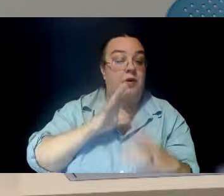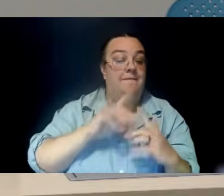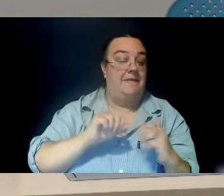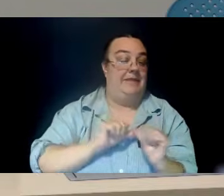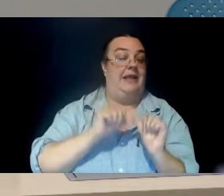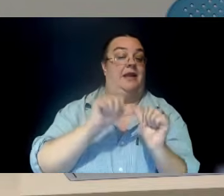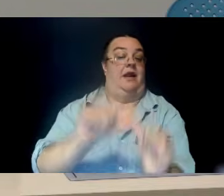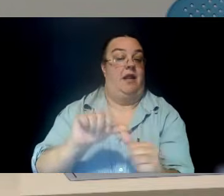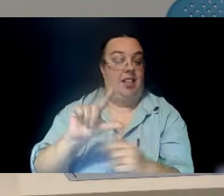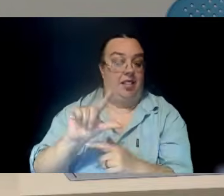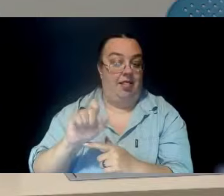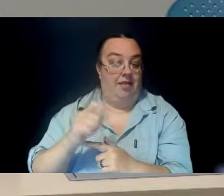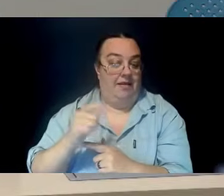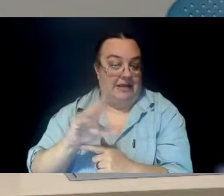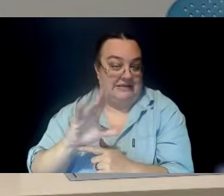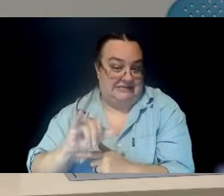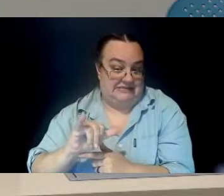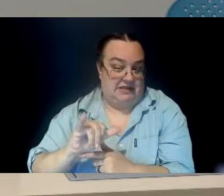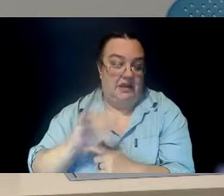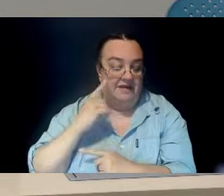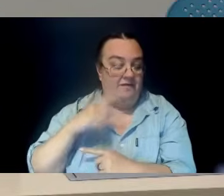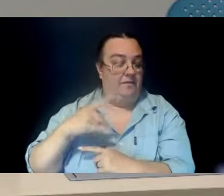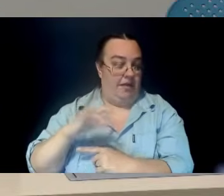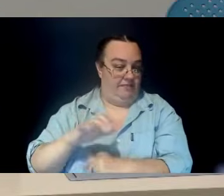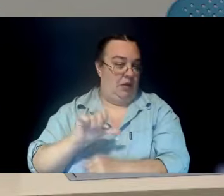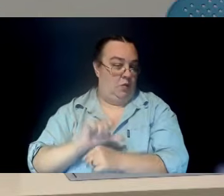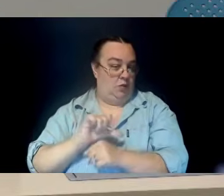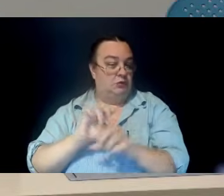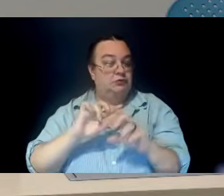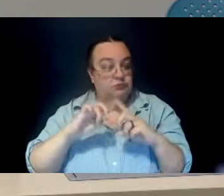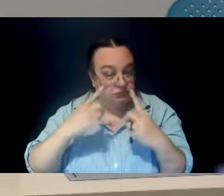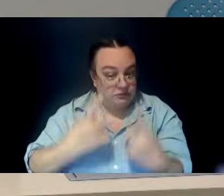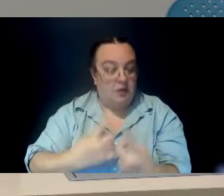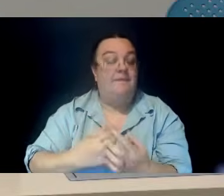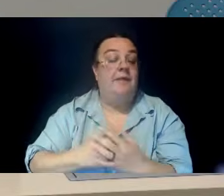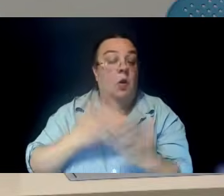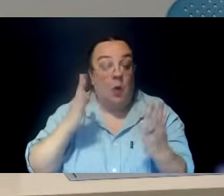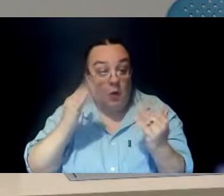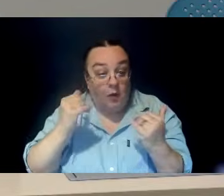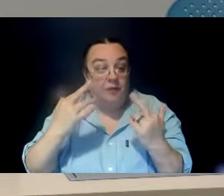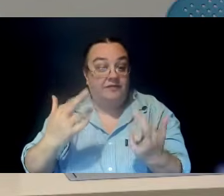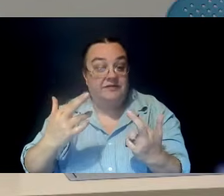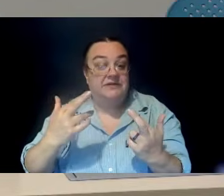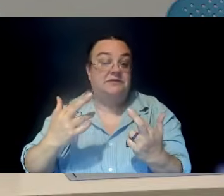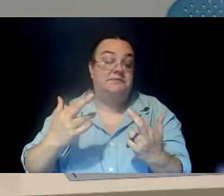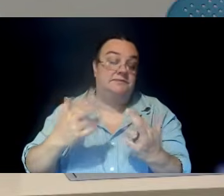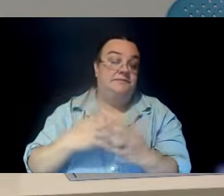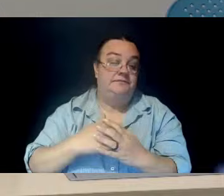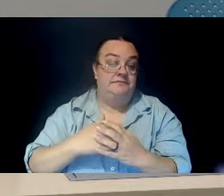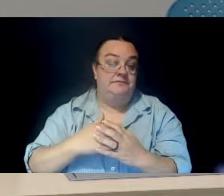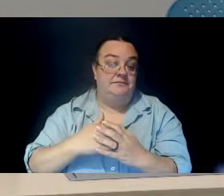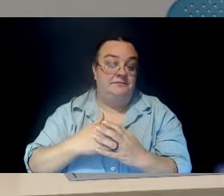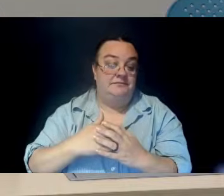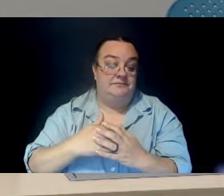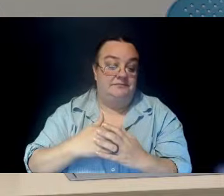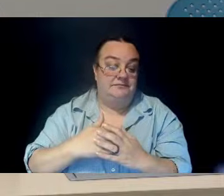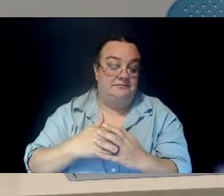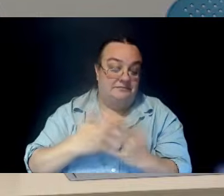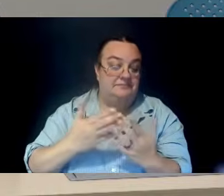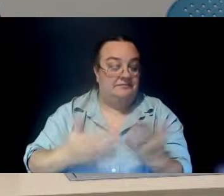of the public works, and hopefully things go for the